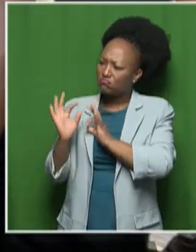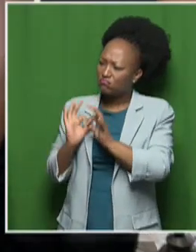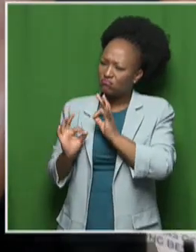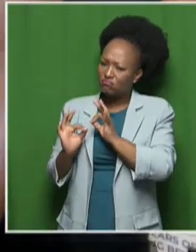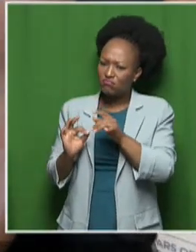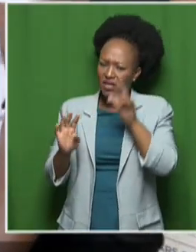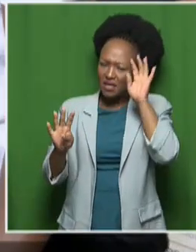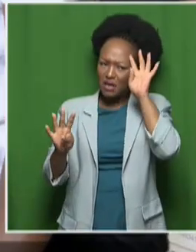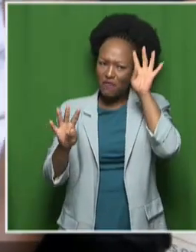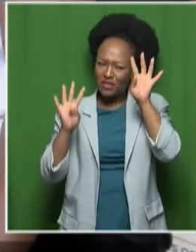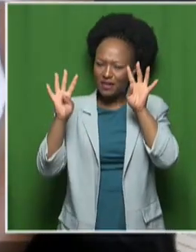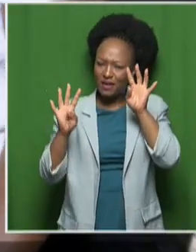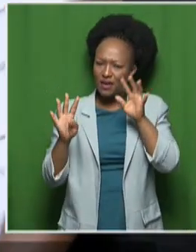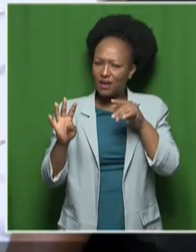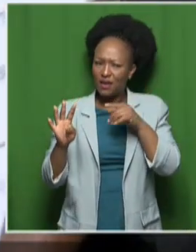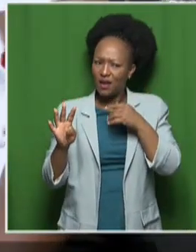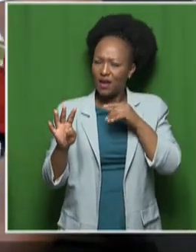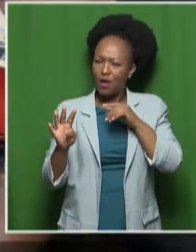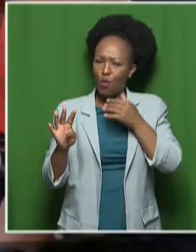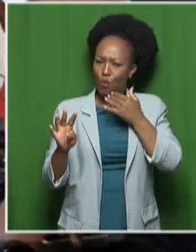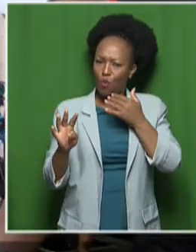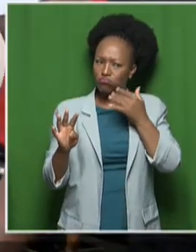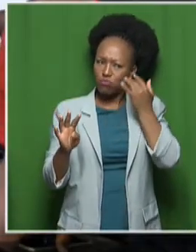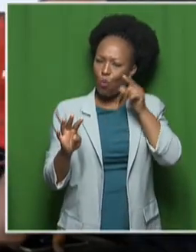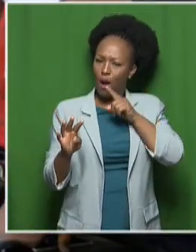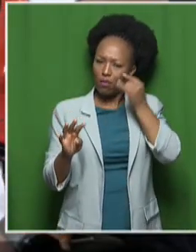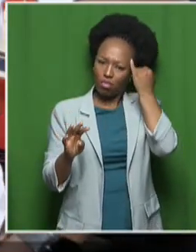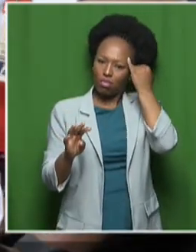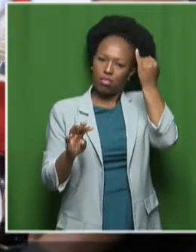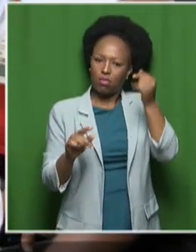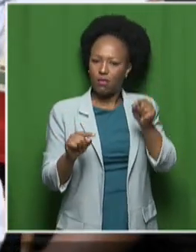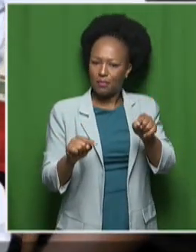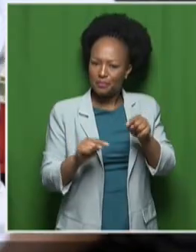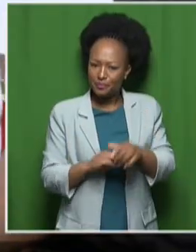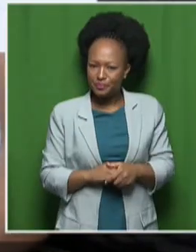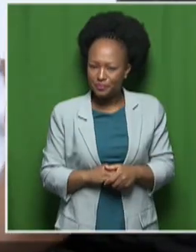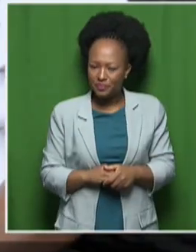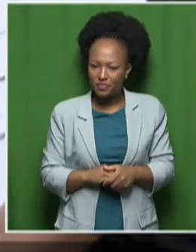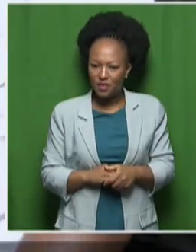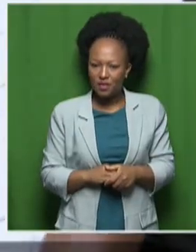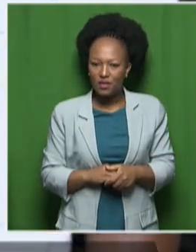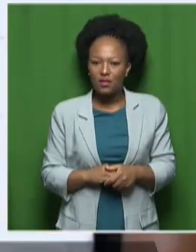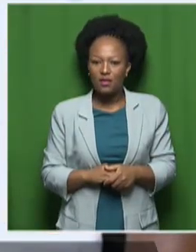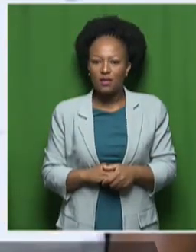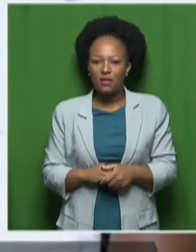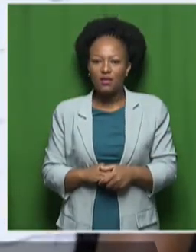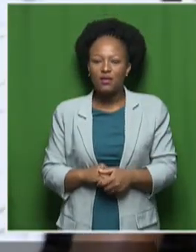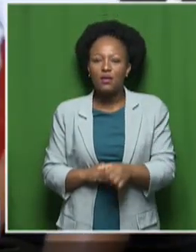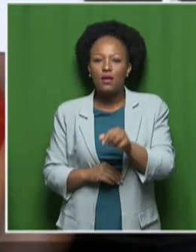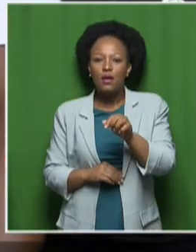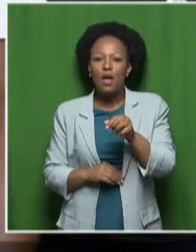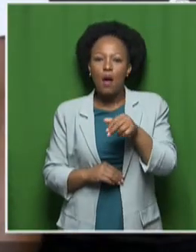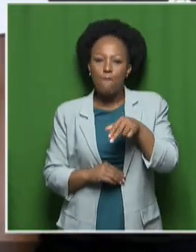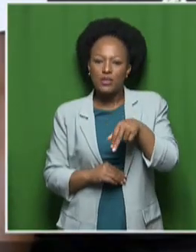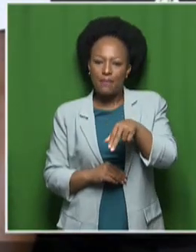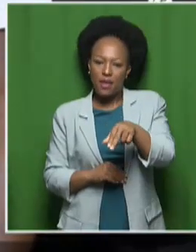this innovation and what inspired it. Thank you, Sakina. This is Musamai. Musamai means to